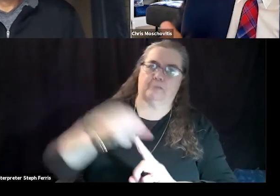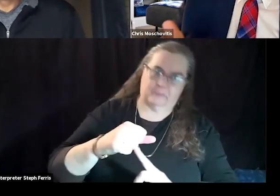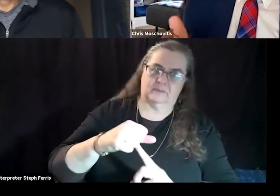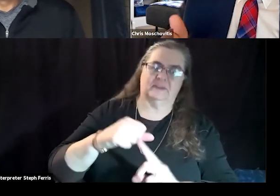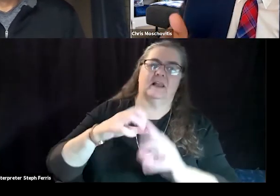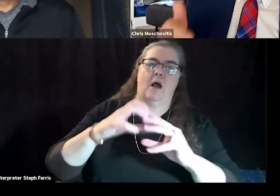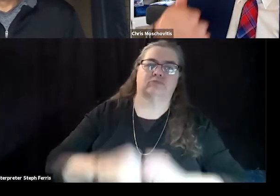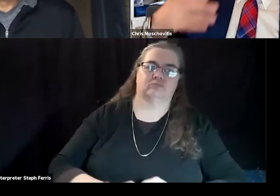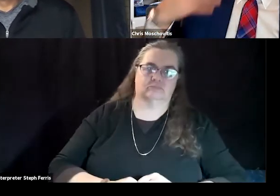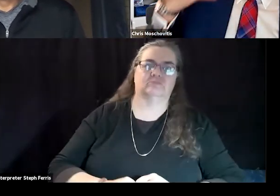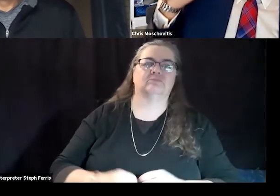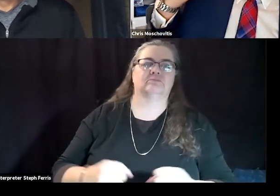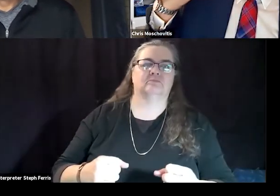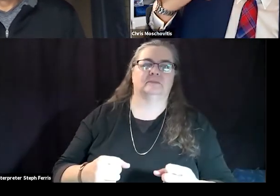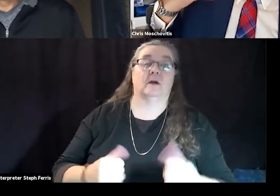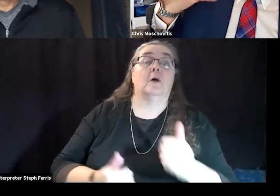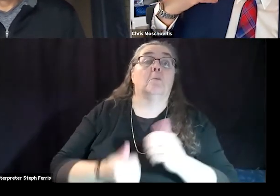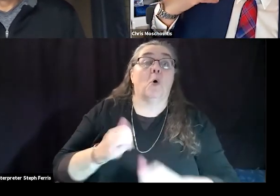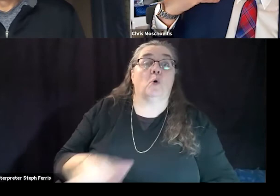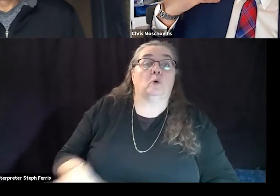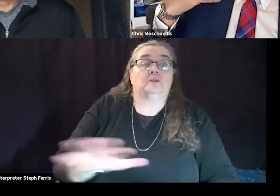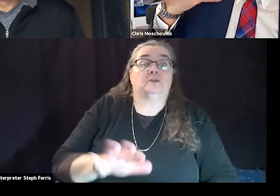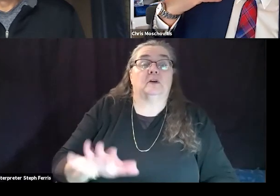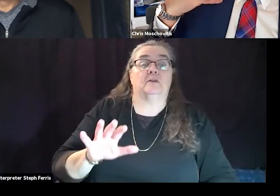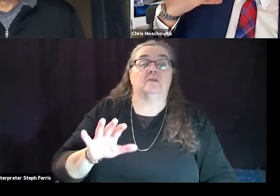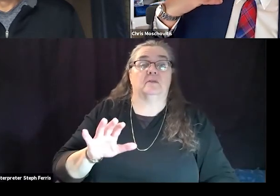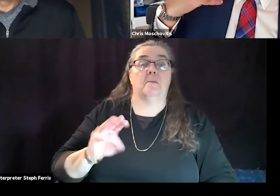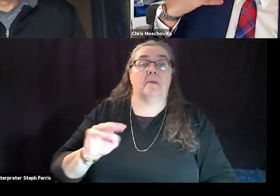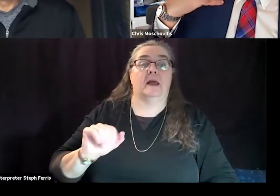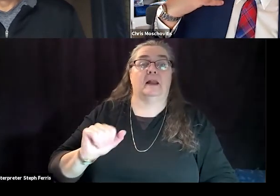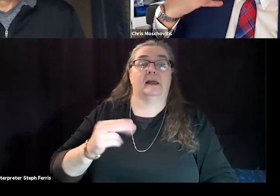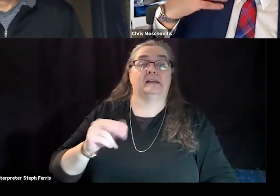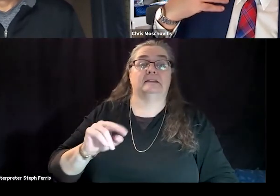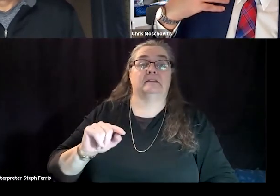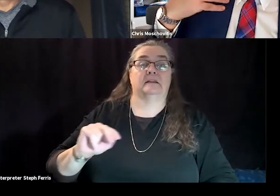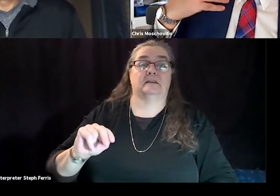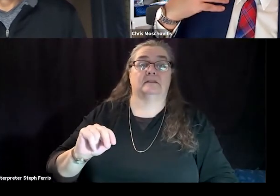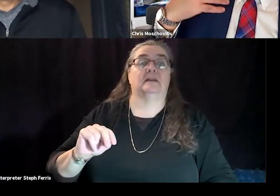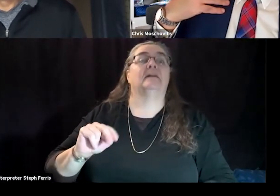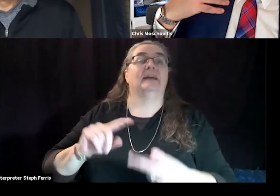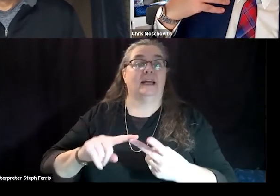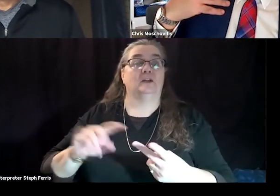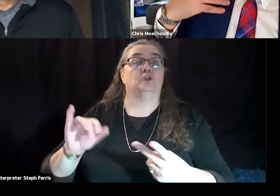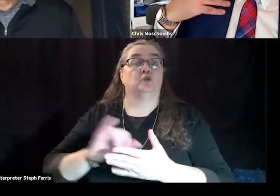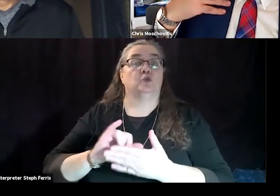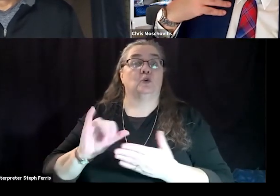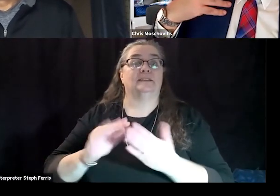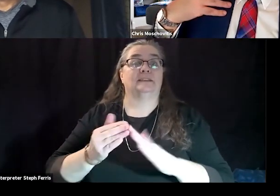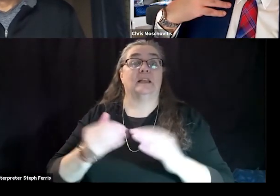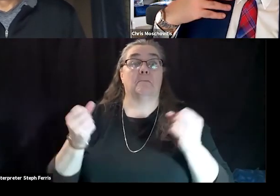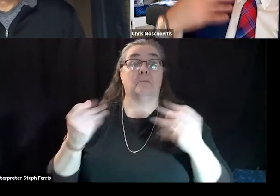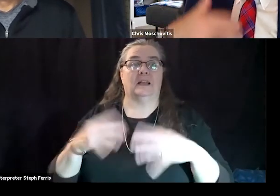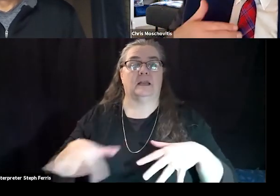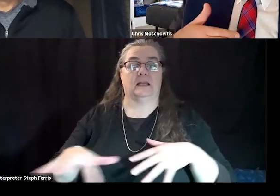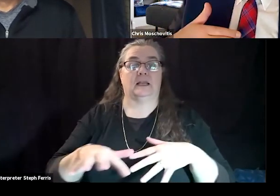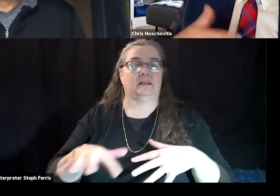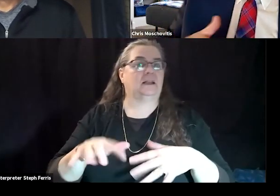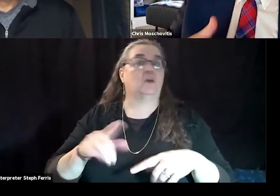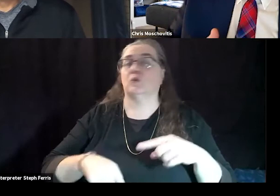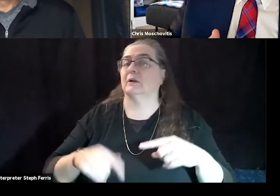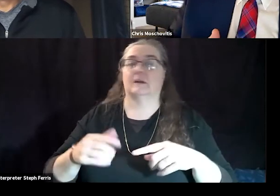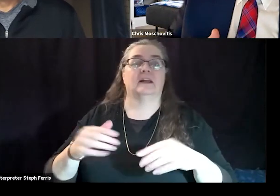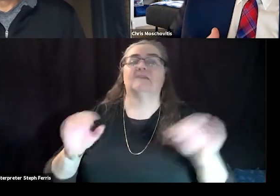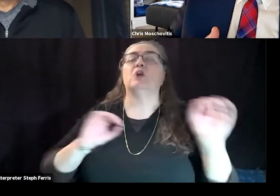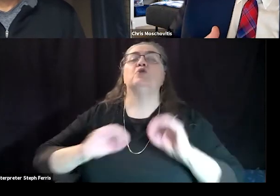lower Manhattan and a lot of parts of New York could not get any phone service for months,